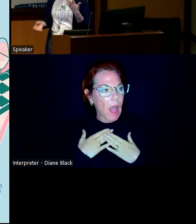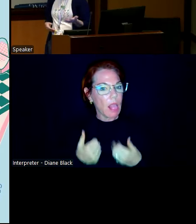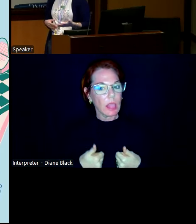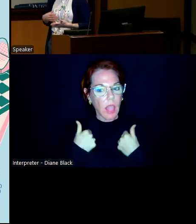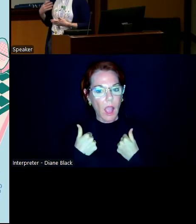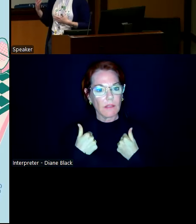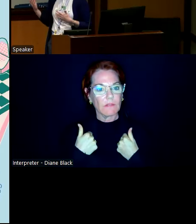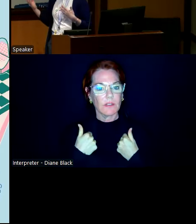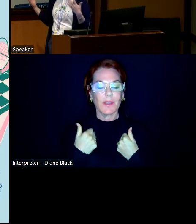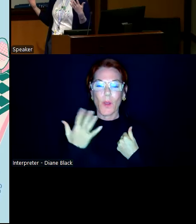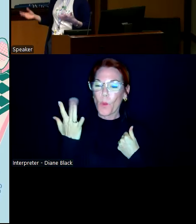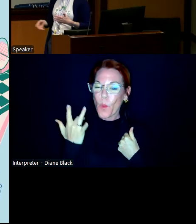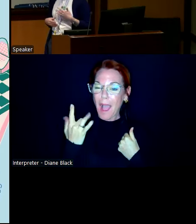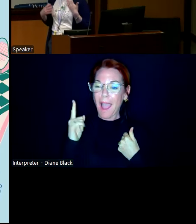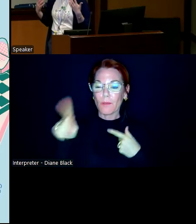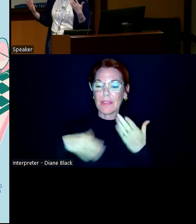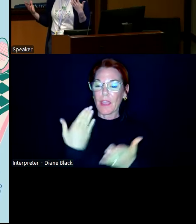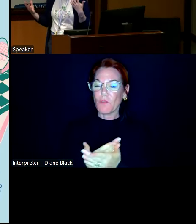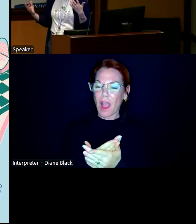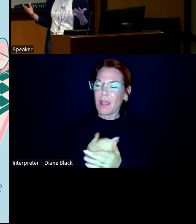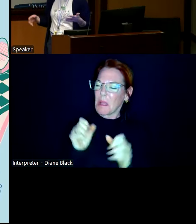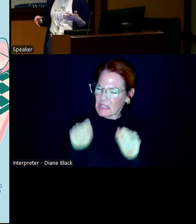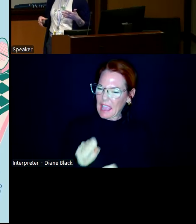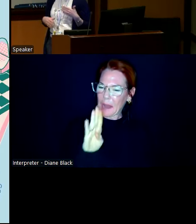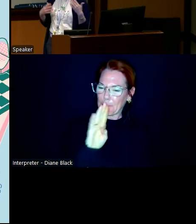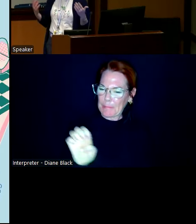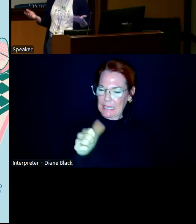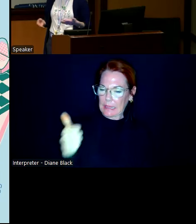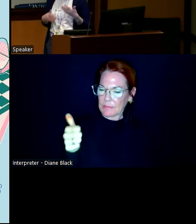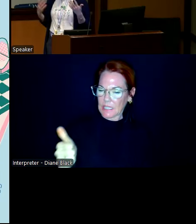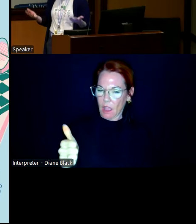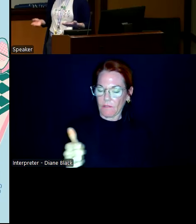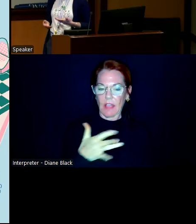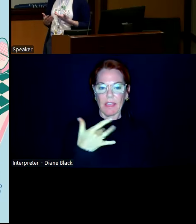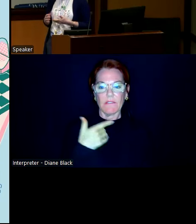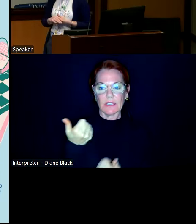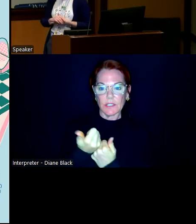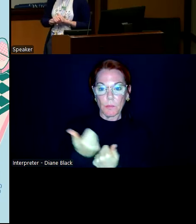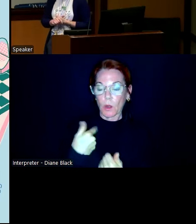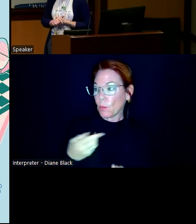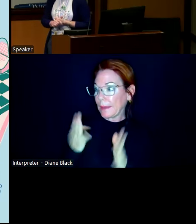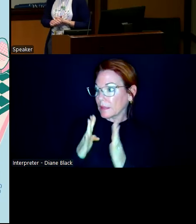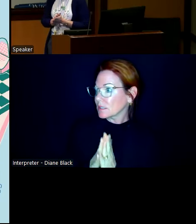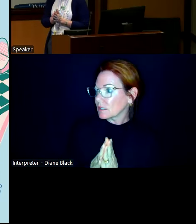and they can be themselves and they're supported and we're just listening of what do you need and how can we help